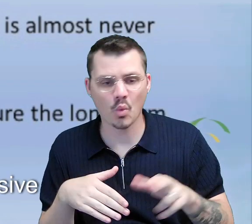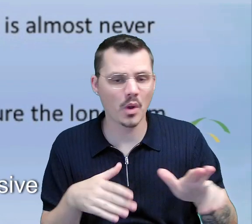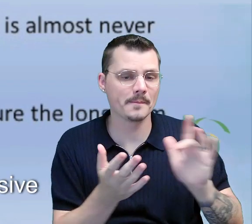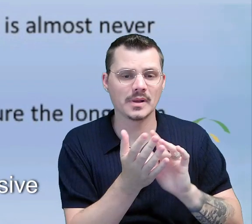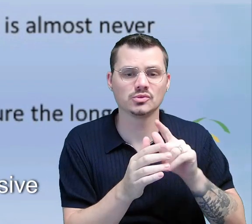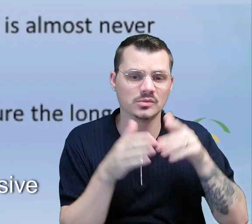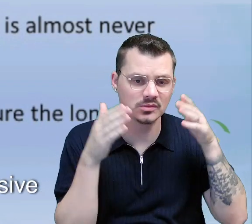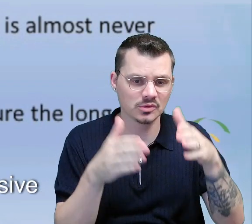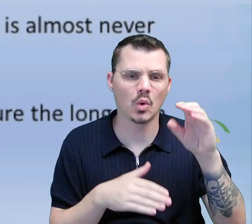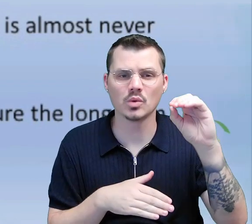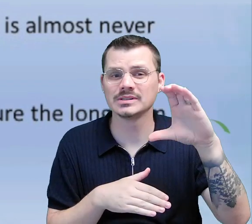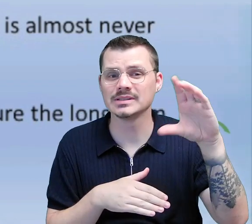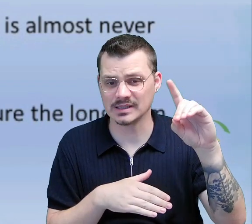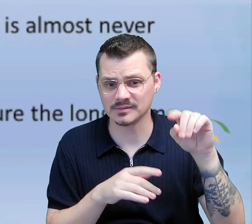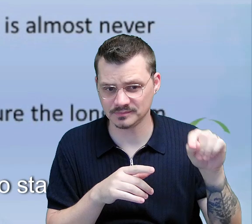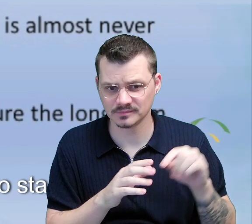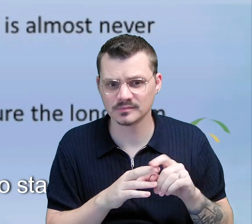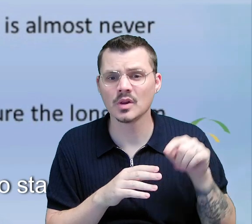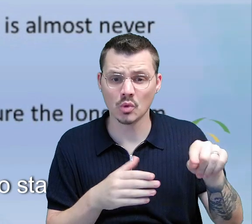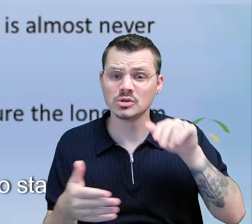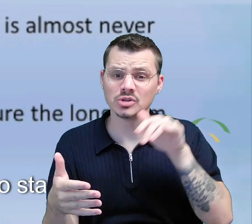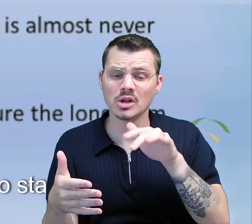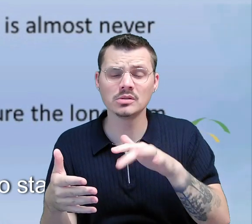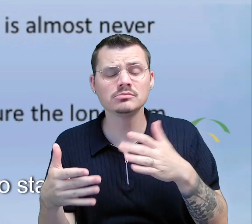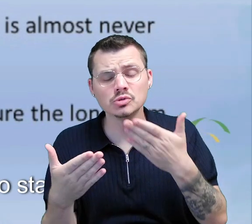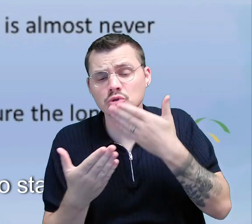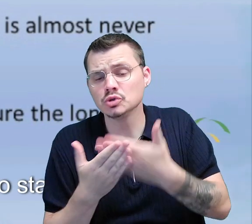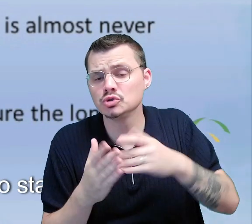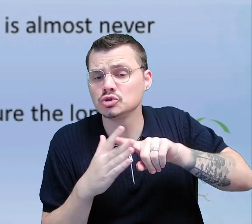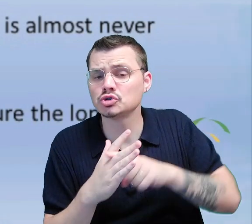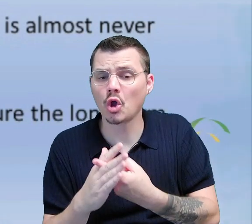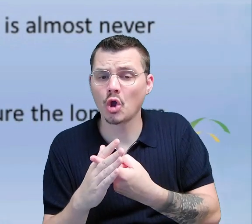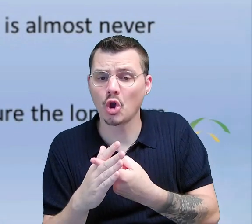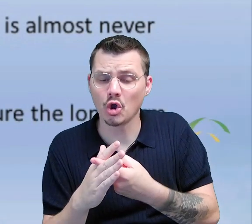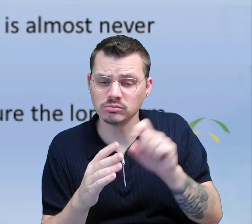to treat obsessive compulsive disorder, those kind of studies are a good place to start.